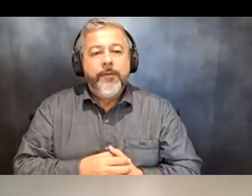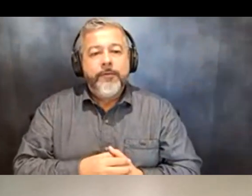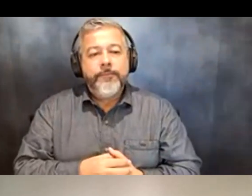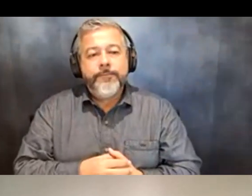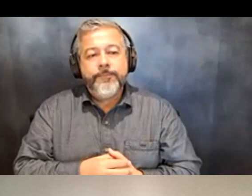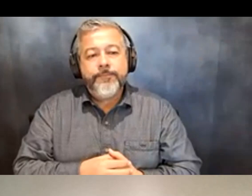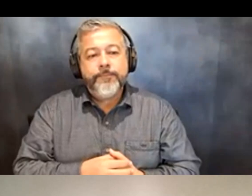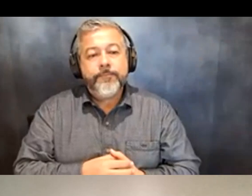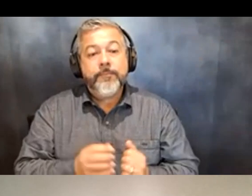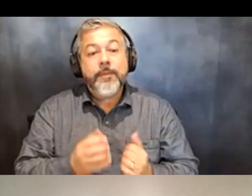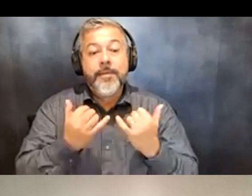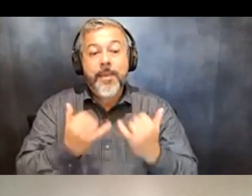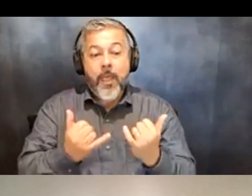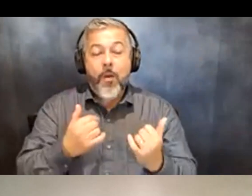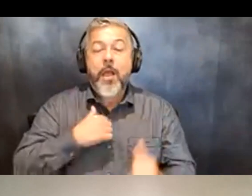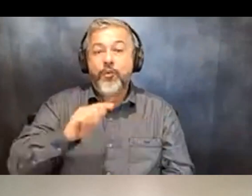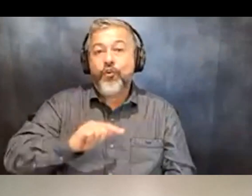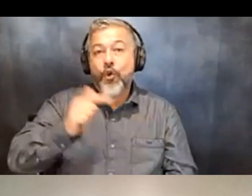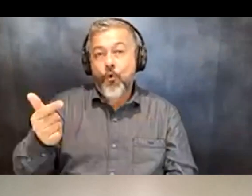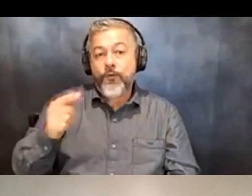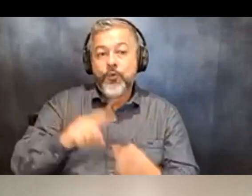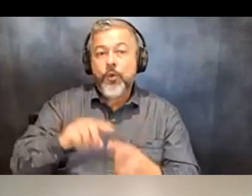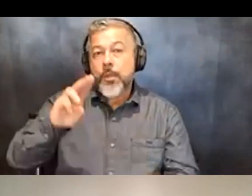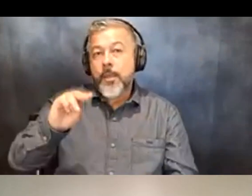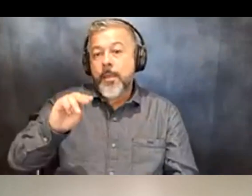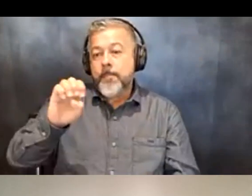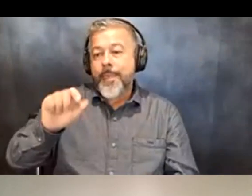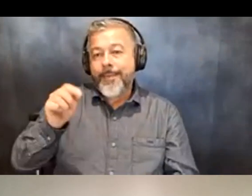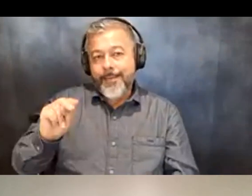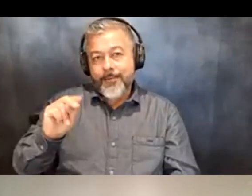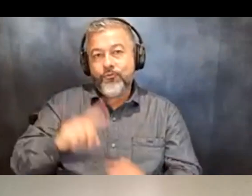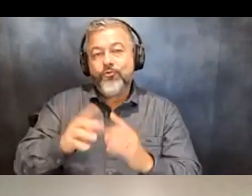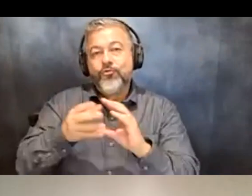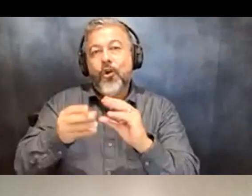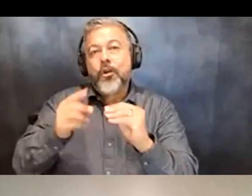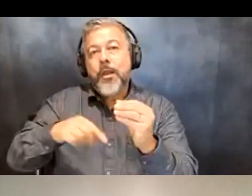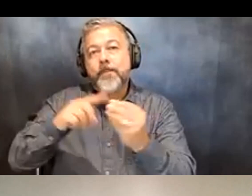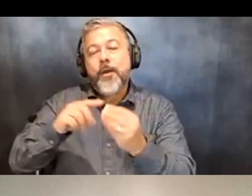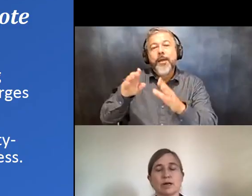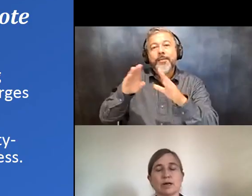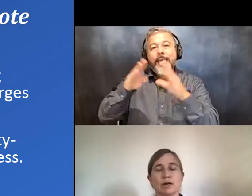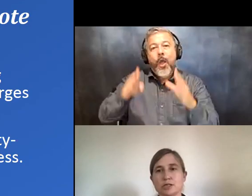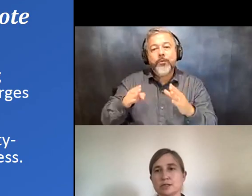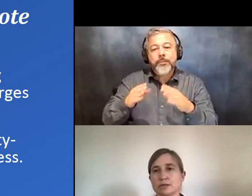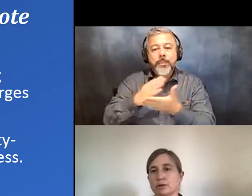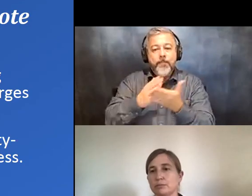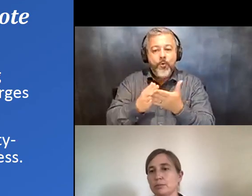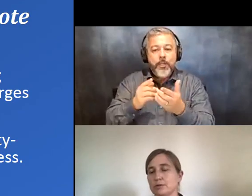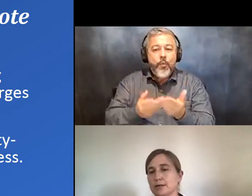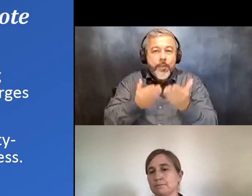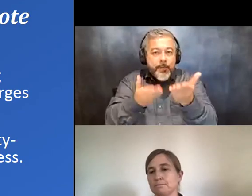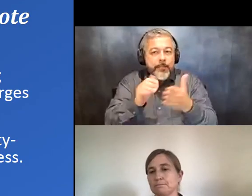So with that, I will go ahead and turn it over to Megan to talk a little bit about the housing components of the recommendations that